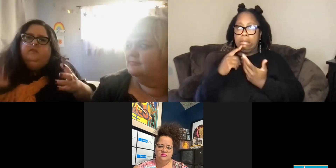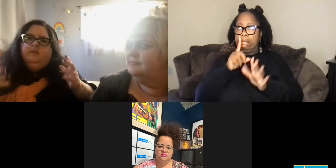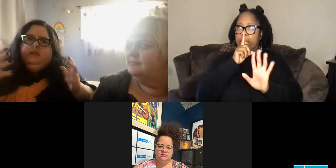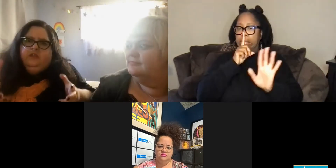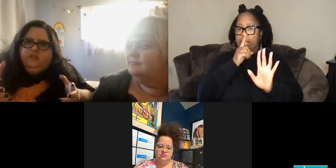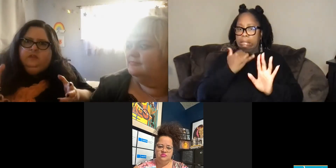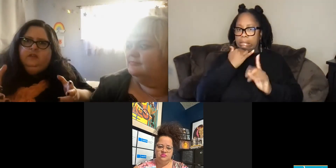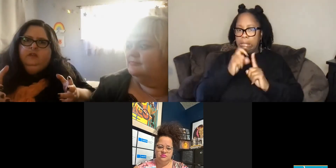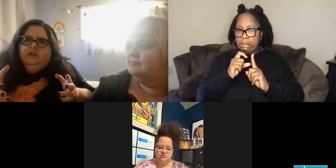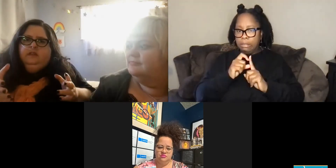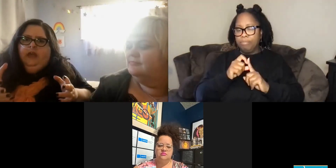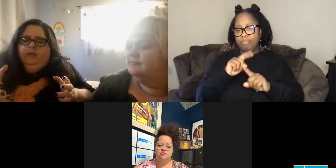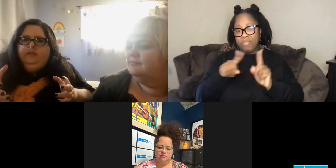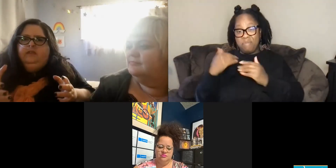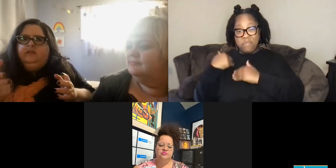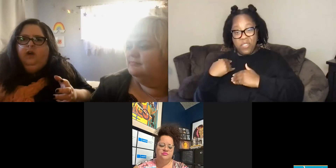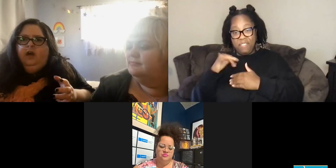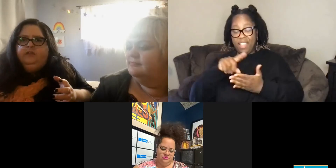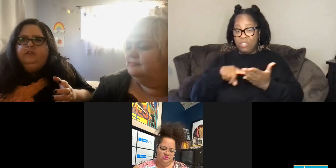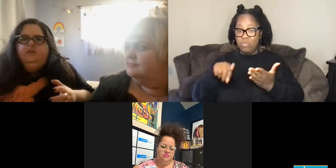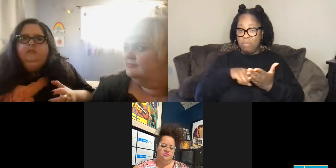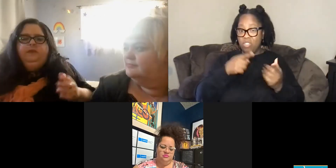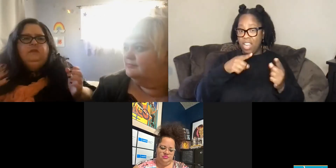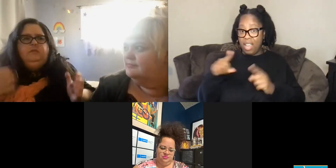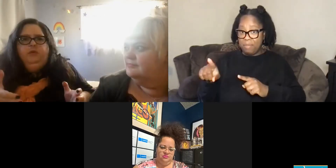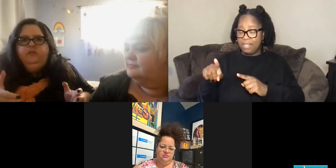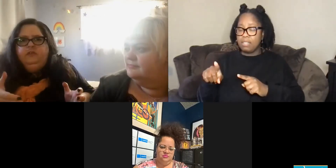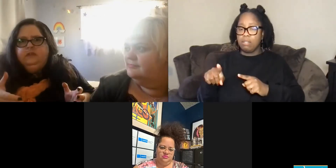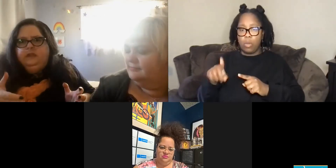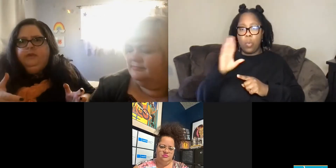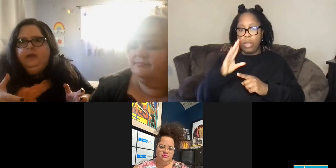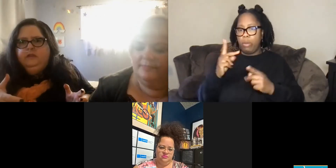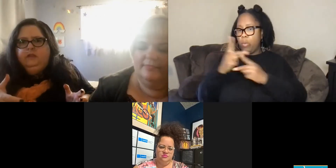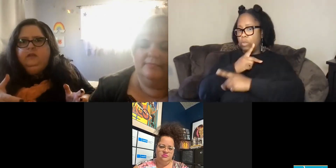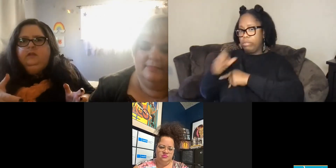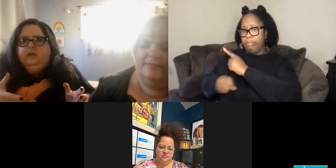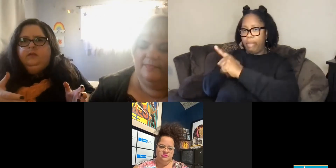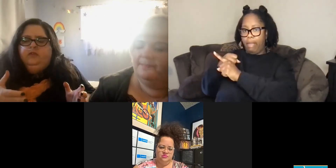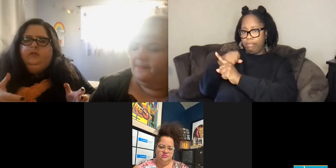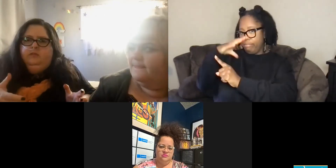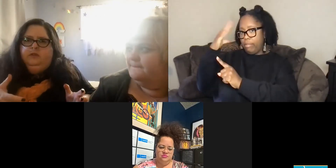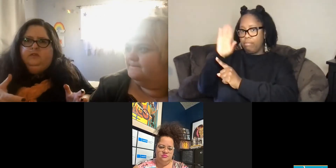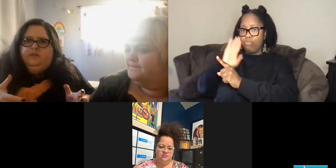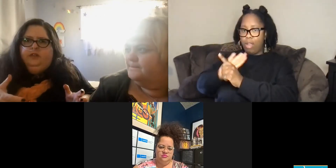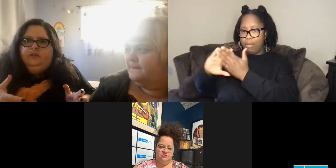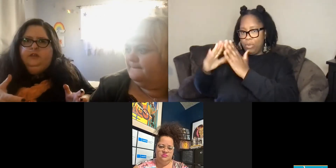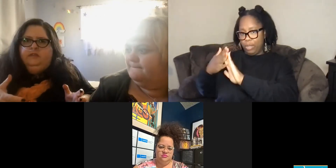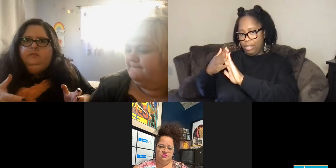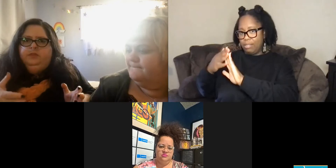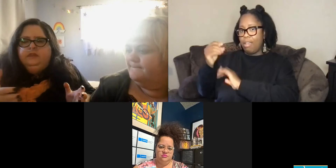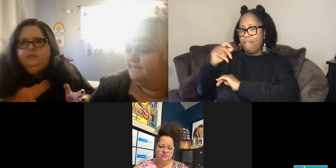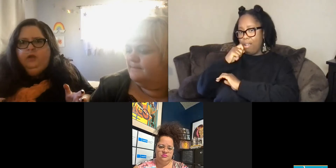of the discrimination that happens that is costly is going to be disproportionately impacting certain communities of color.